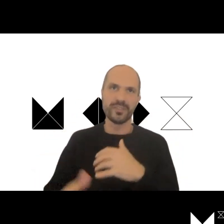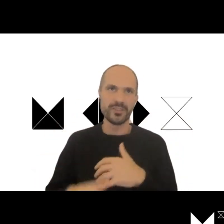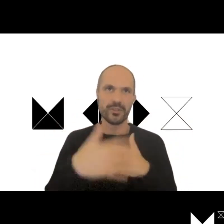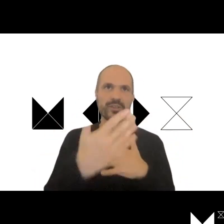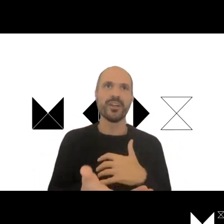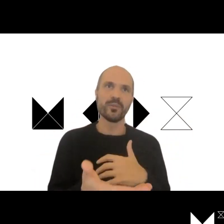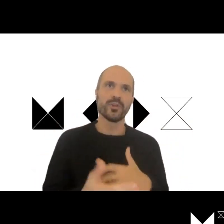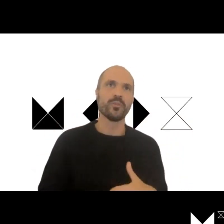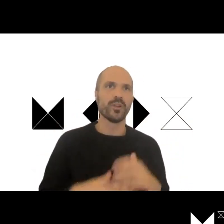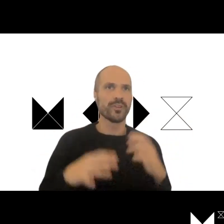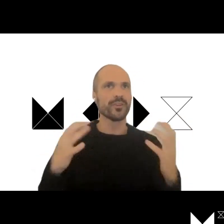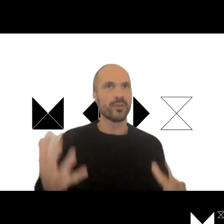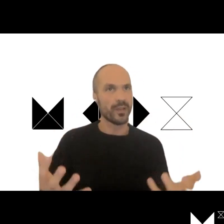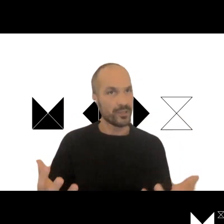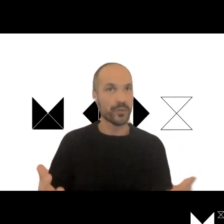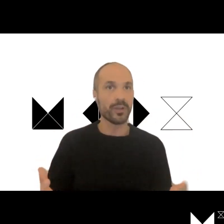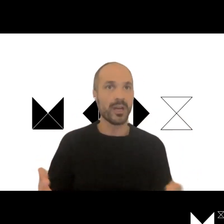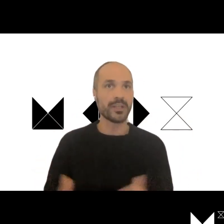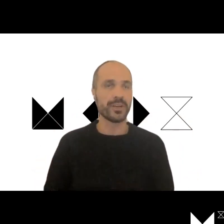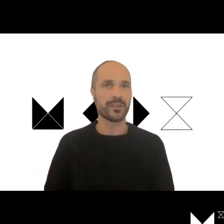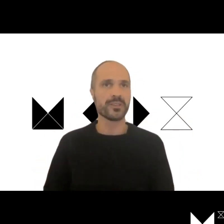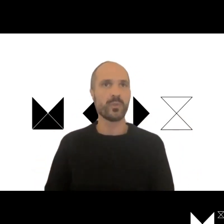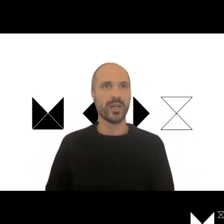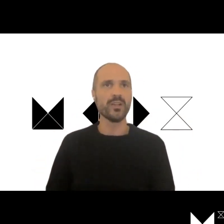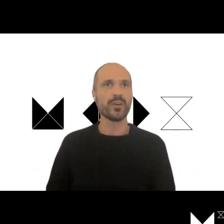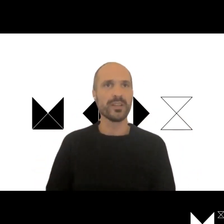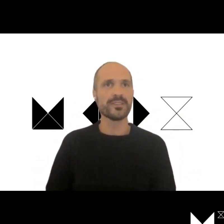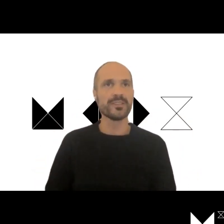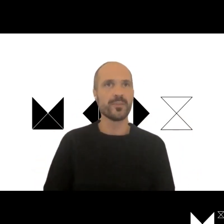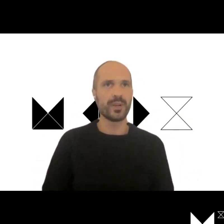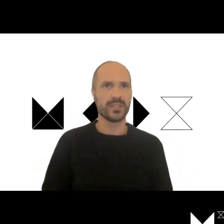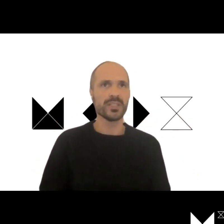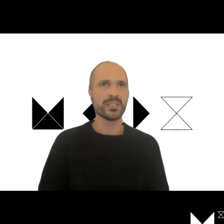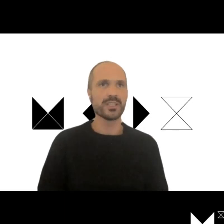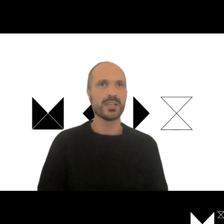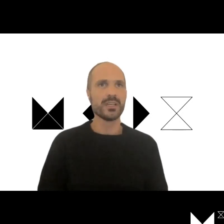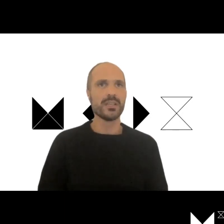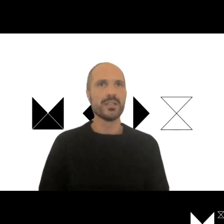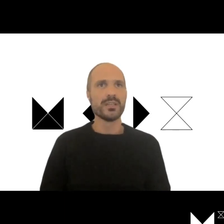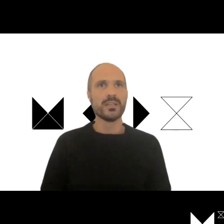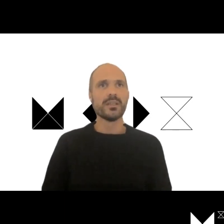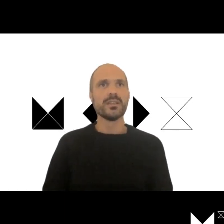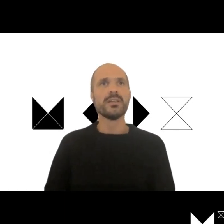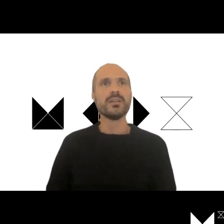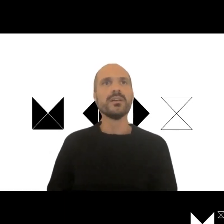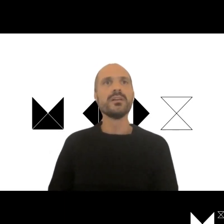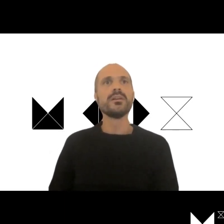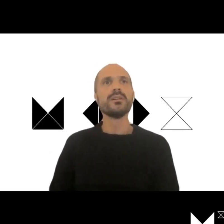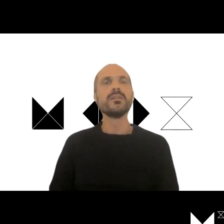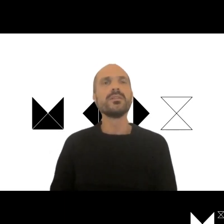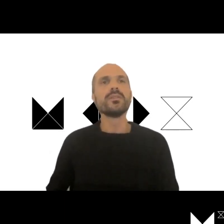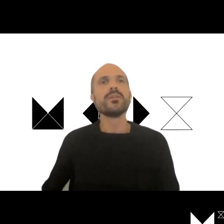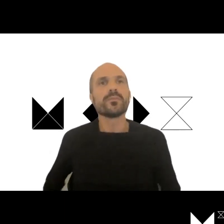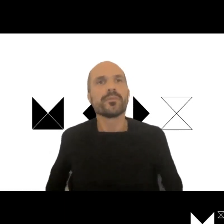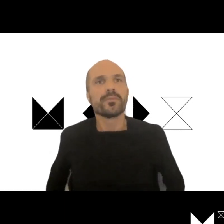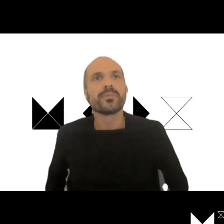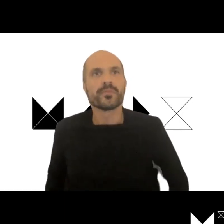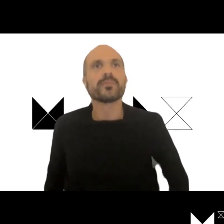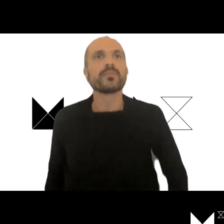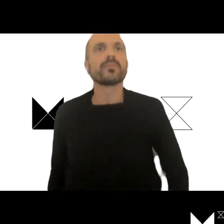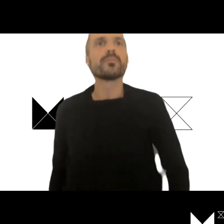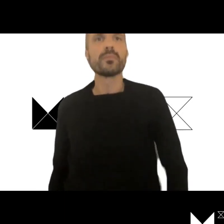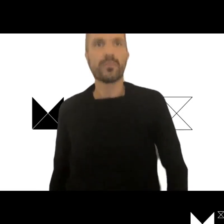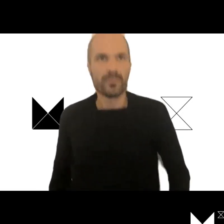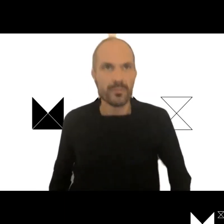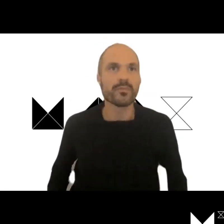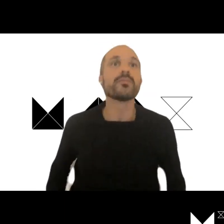of services you're a developer, but also a general contractor as well, or at least in some projects? Yeah. No, we used to be